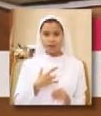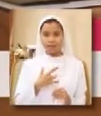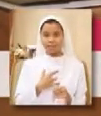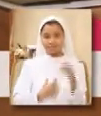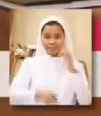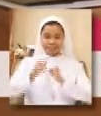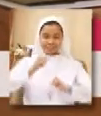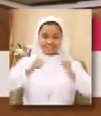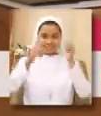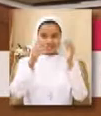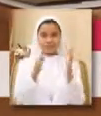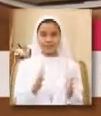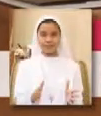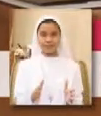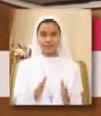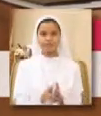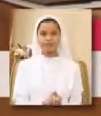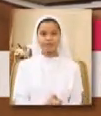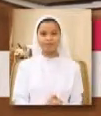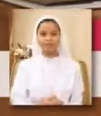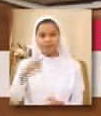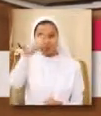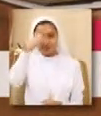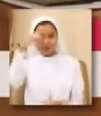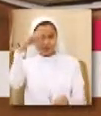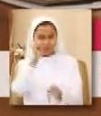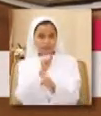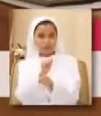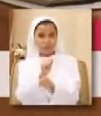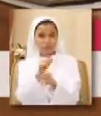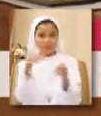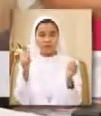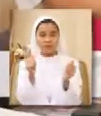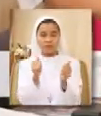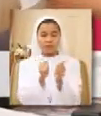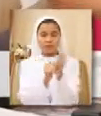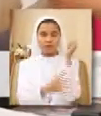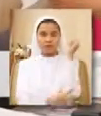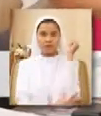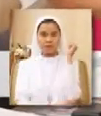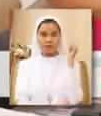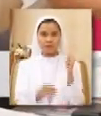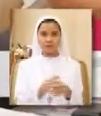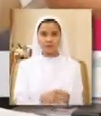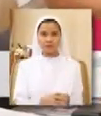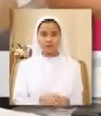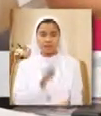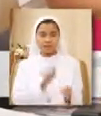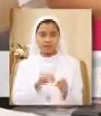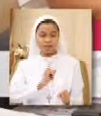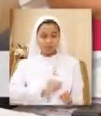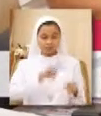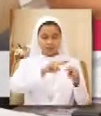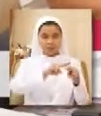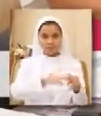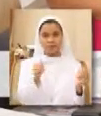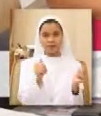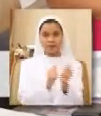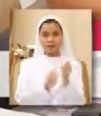celebrity. Oh, of course, I yes. came to work with the poor, and I'm here sitting with celebrity.